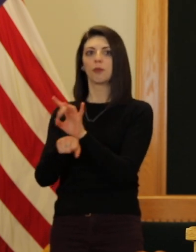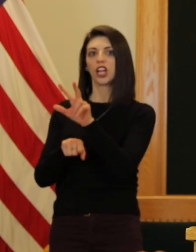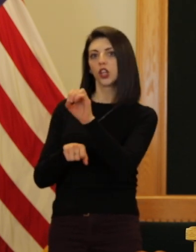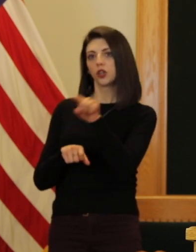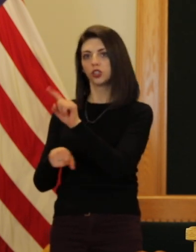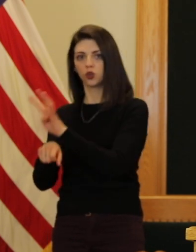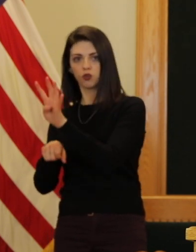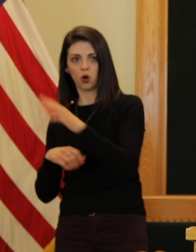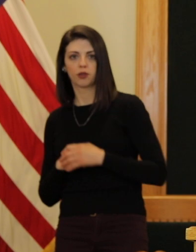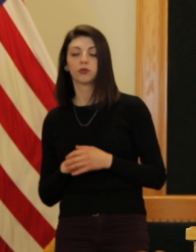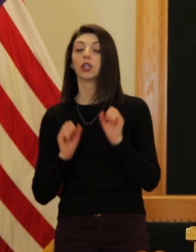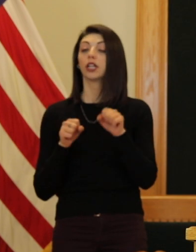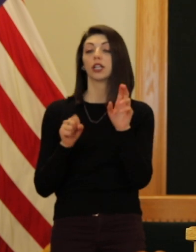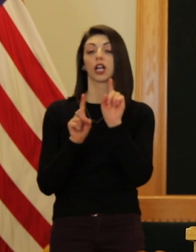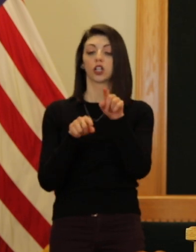to